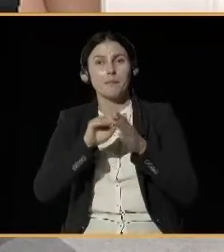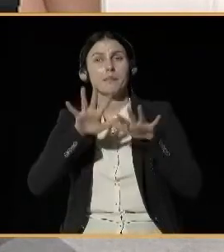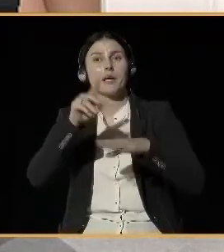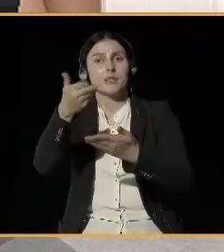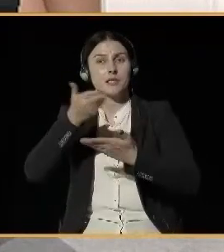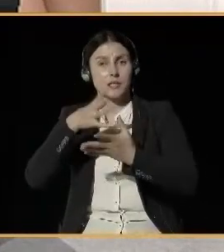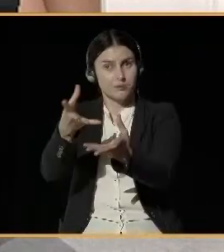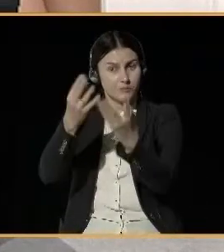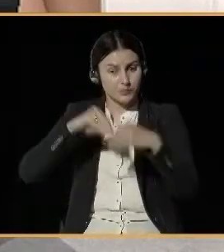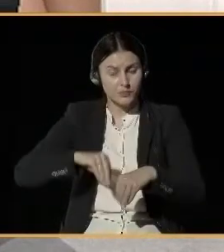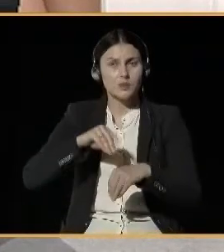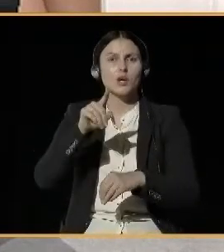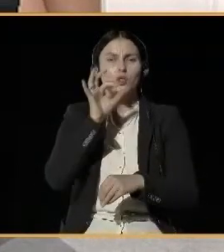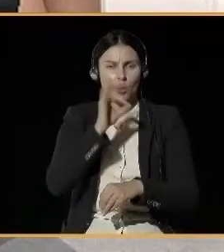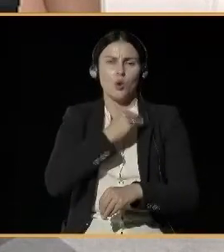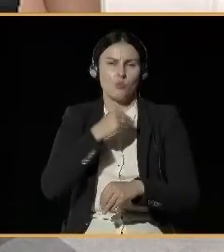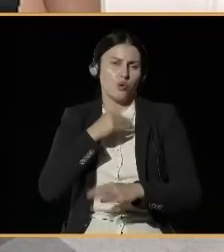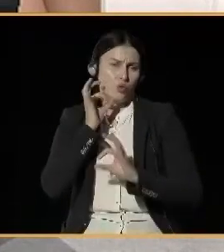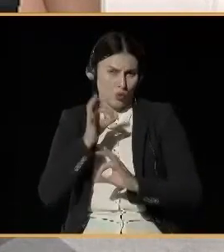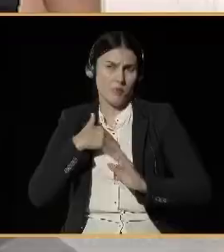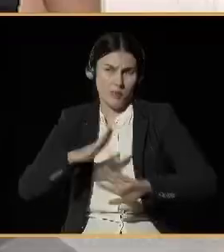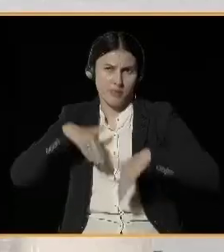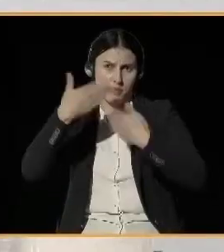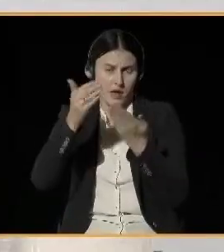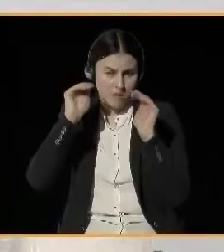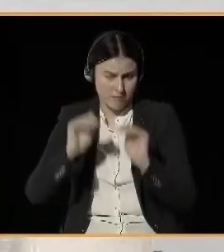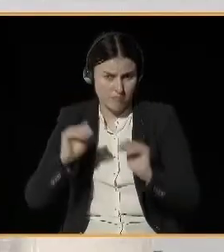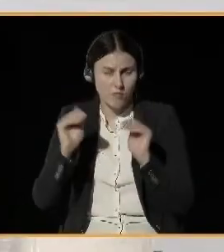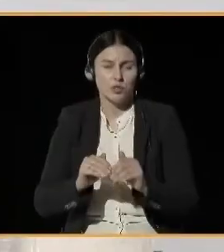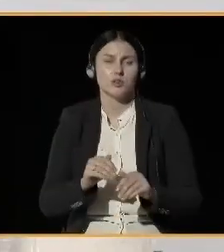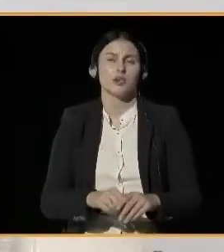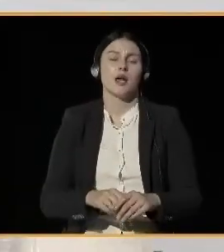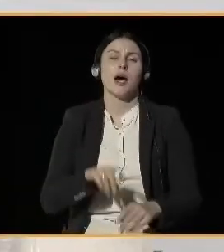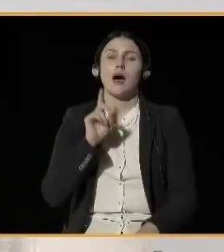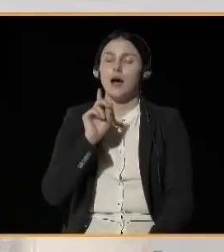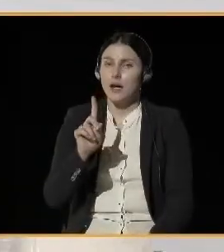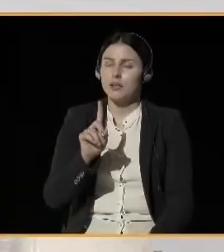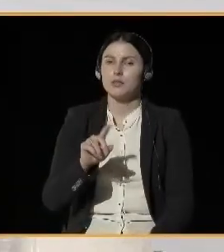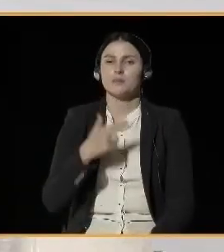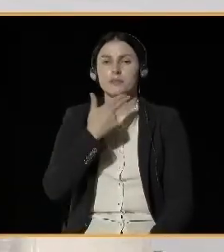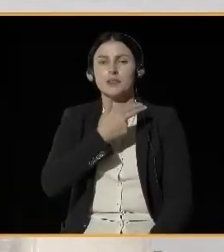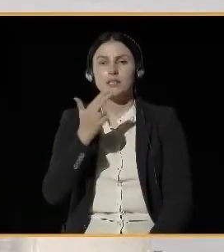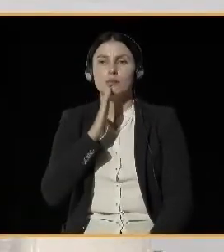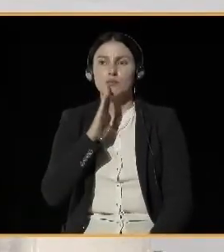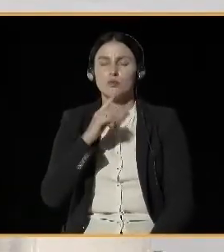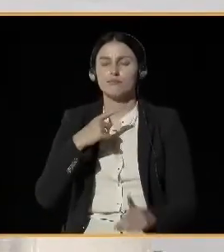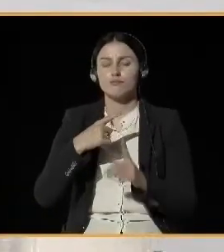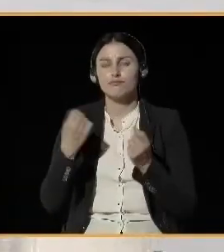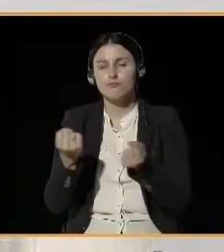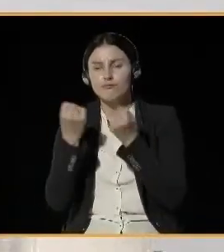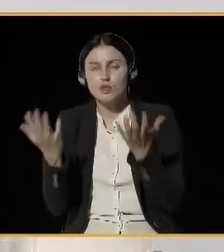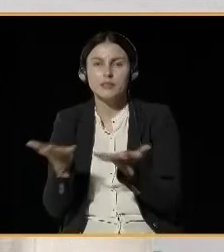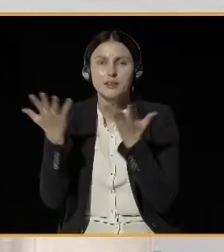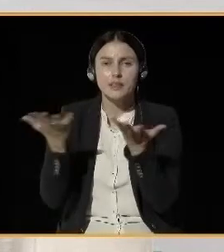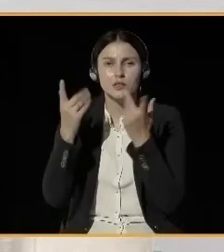those experiences. Are there any good practices? I'm sure there are, and they come in numbers. Also from Poland, as far as